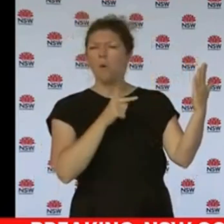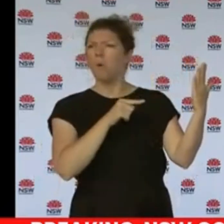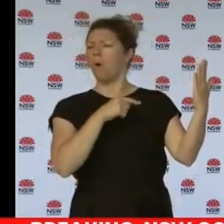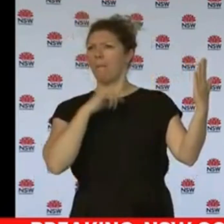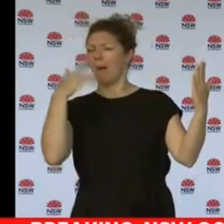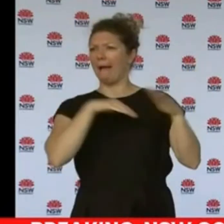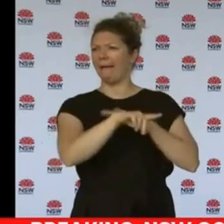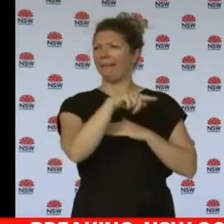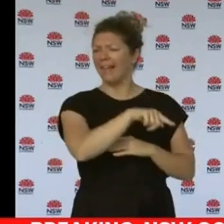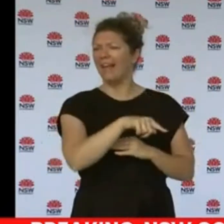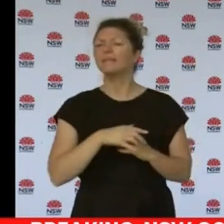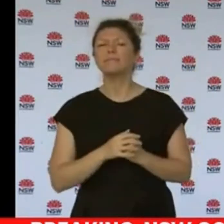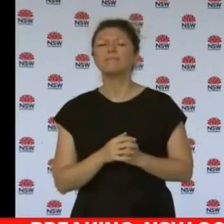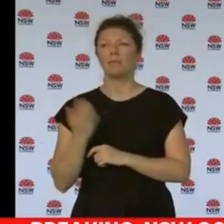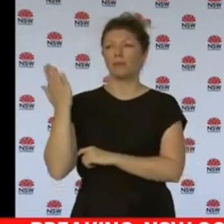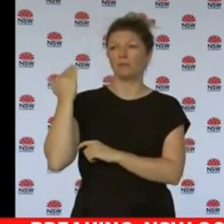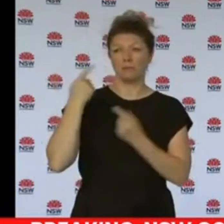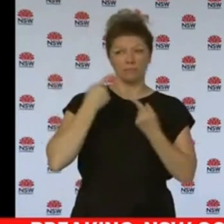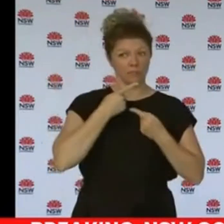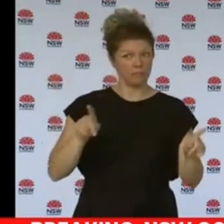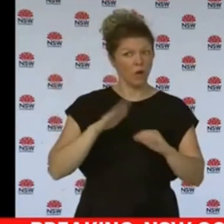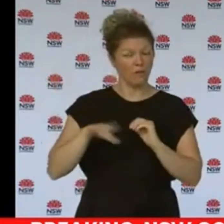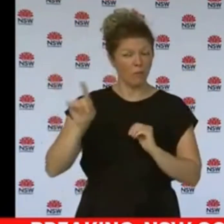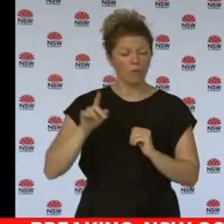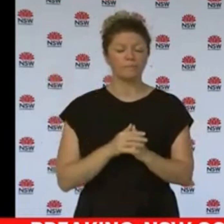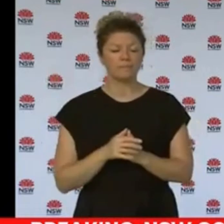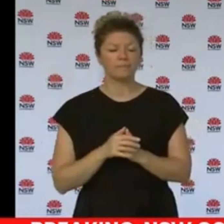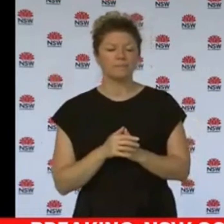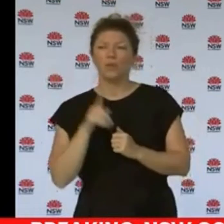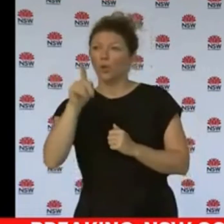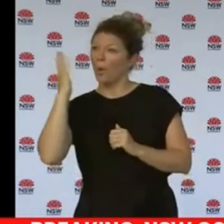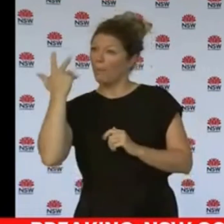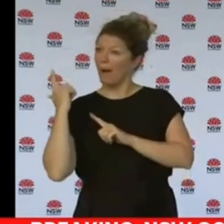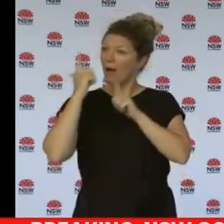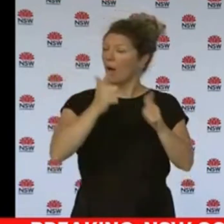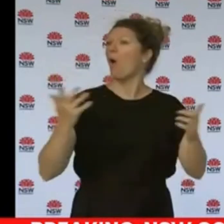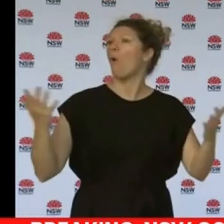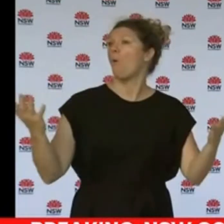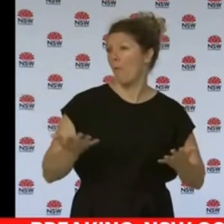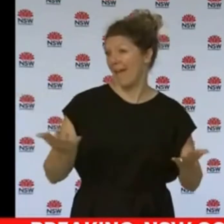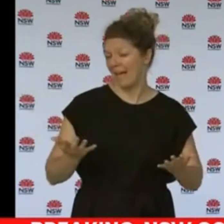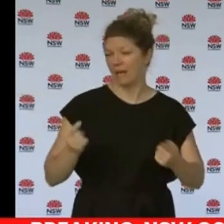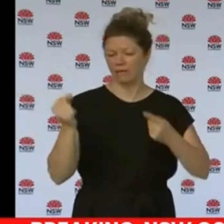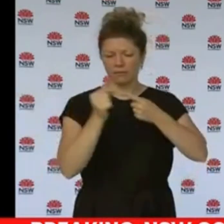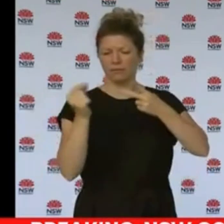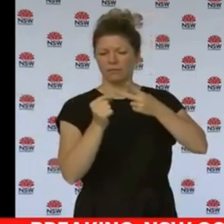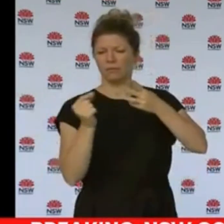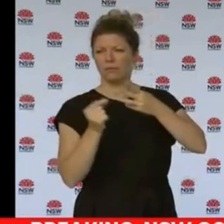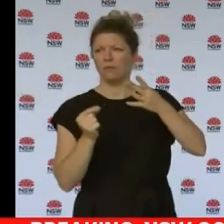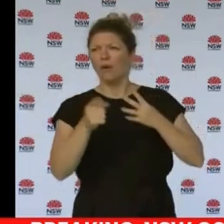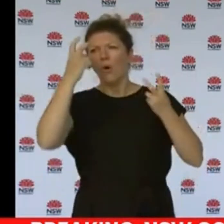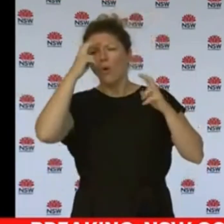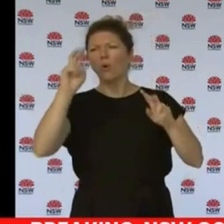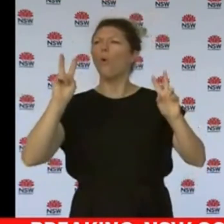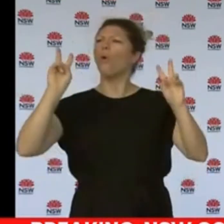advise on Saturday the 9th of January, and I'll just read these out because it is critical. Anyone who attended the following venues at the times listed